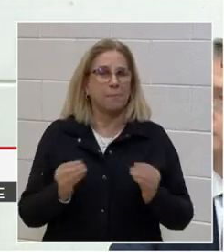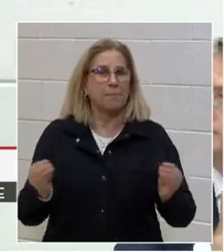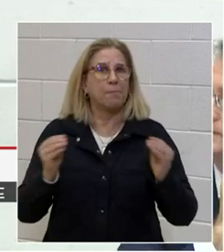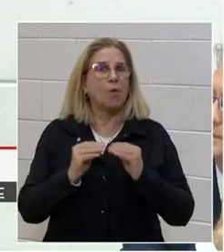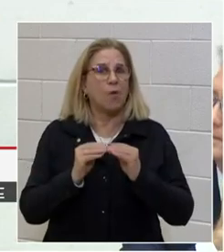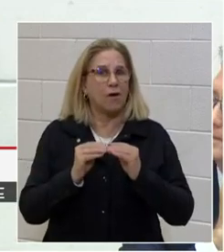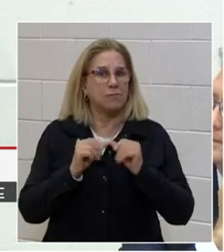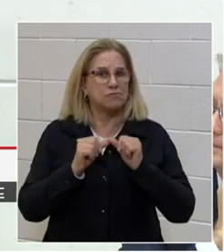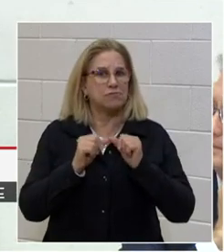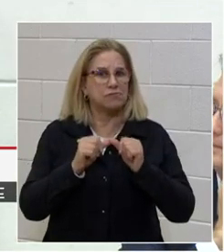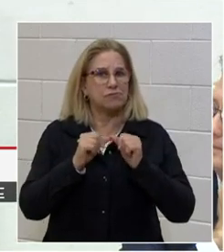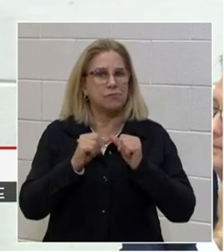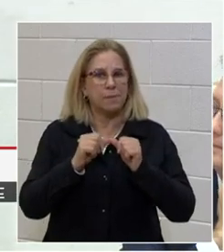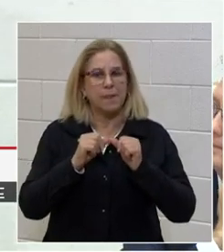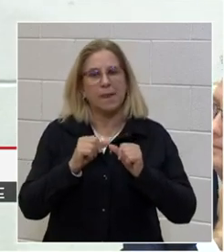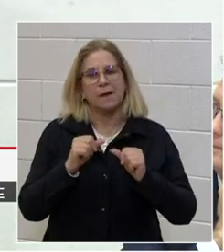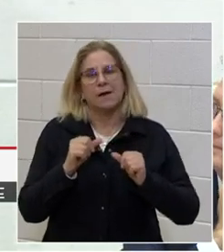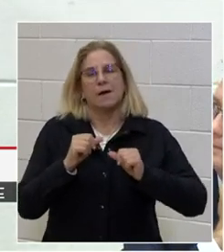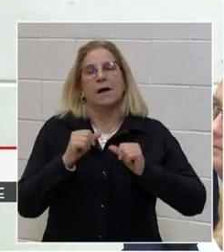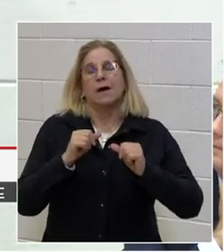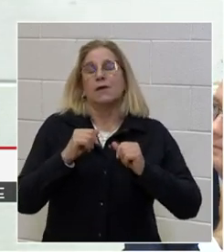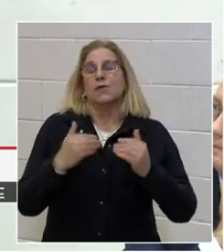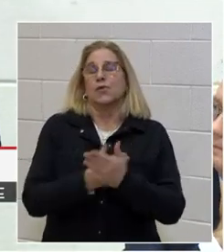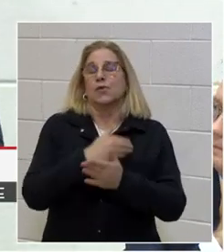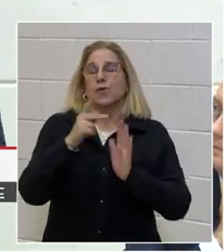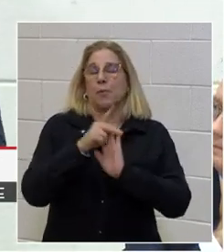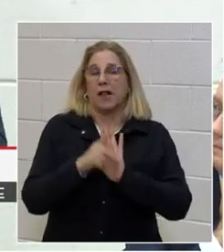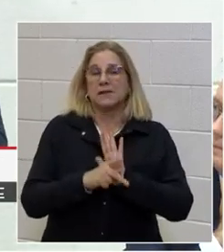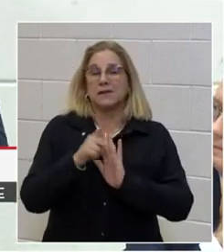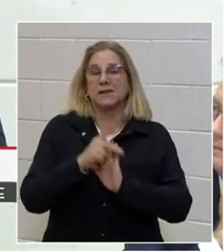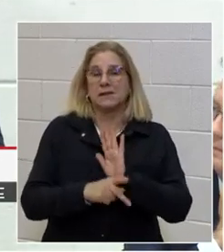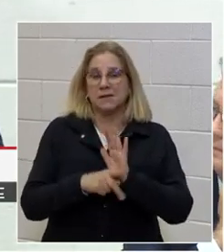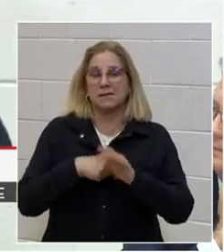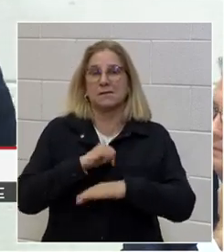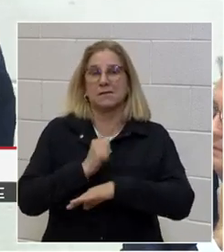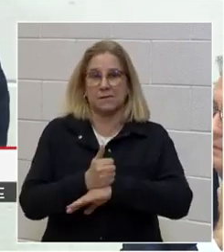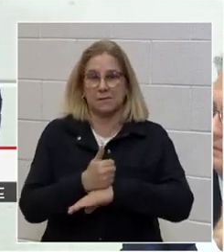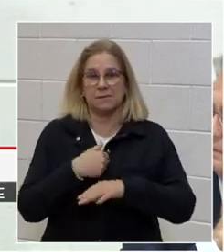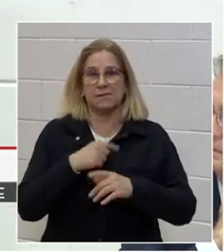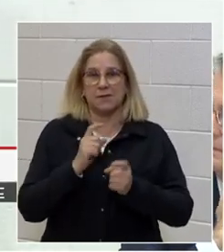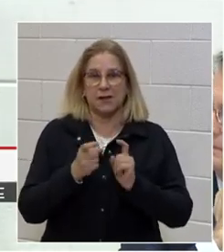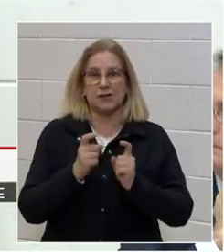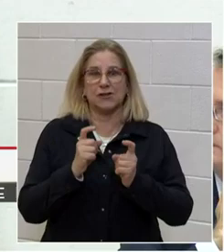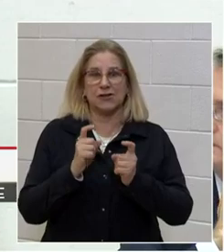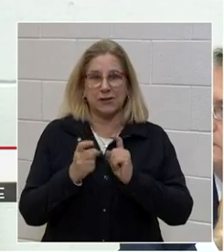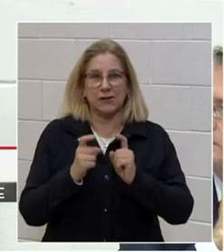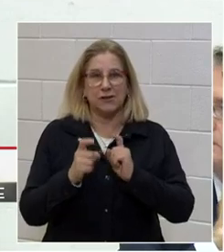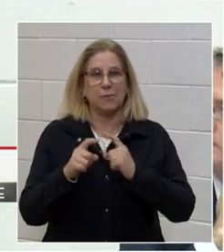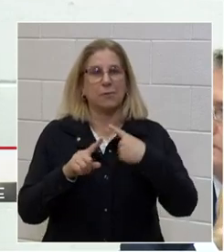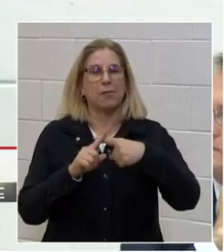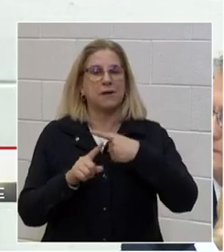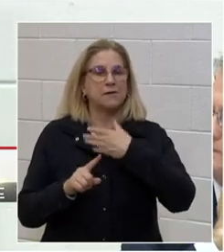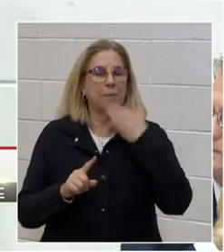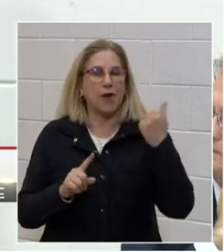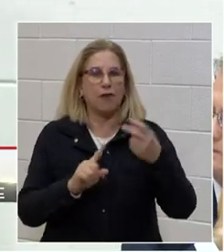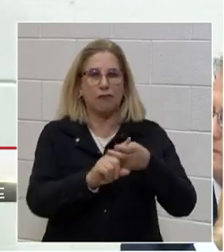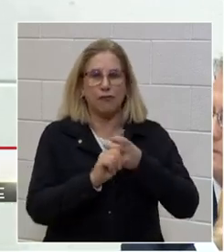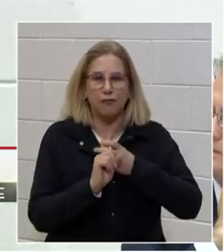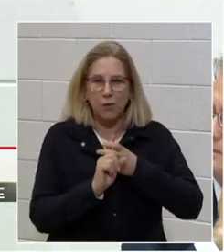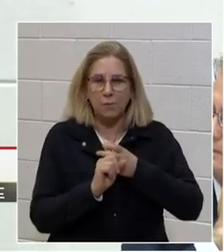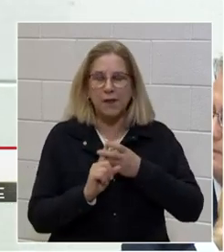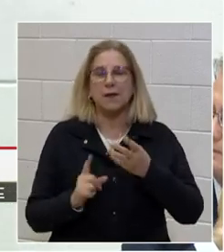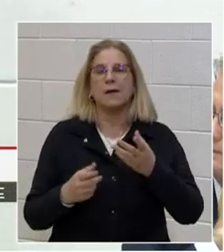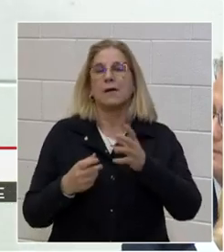policy environment, making sure we're attracting the best and brightest police officers, supporting those police